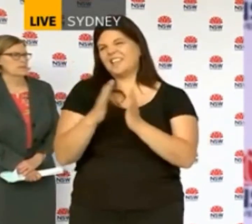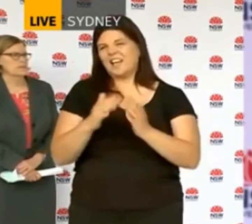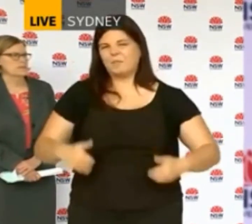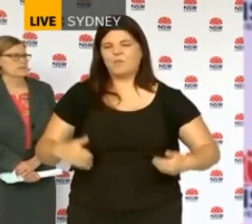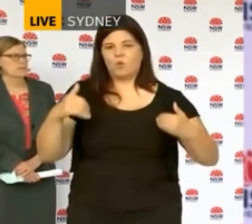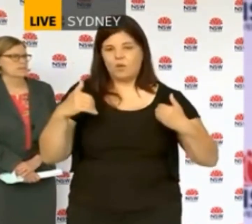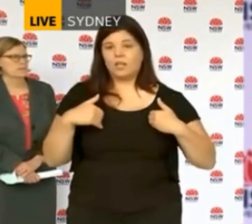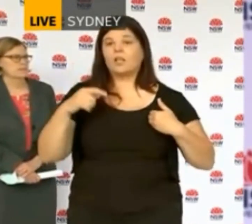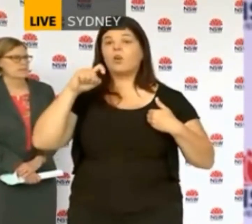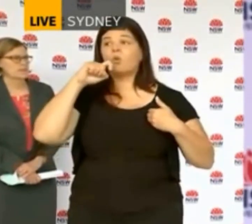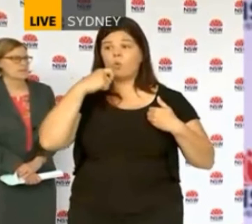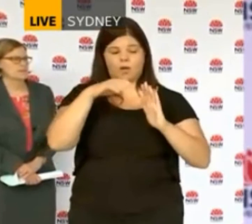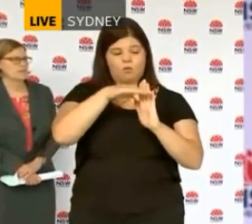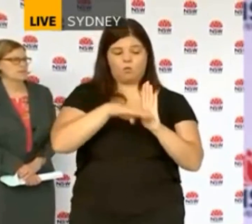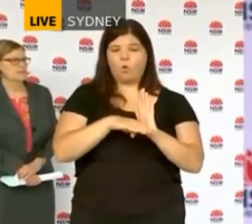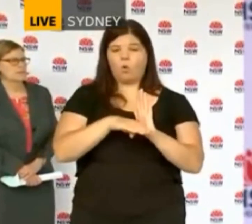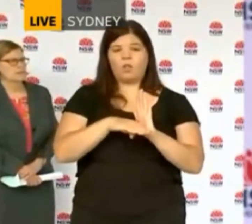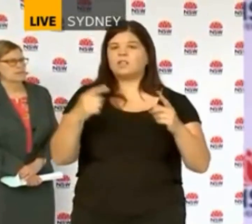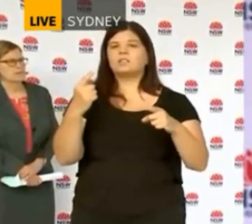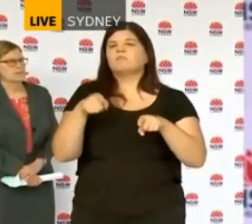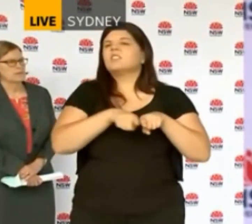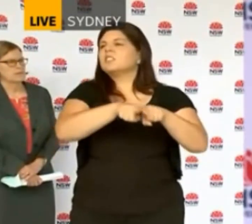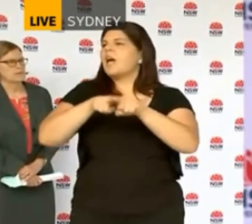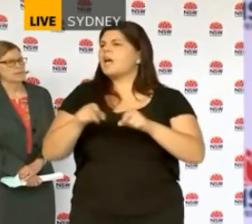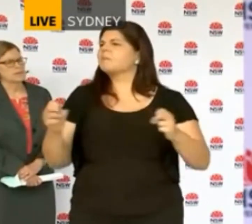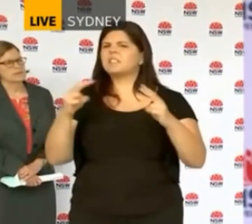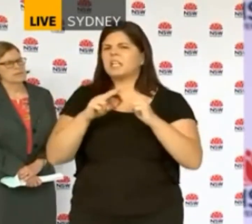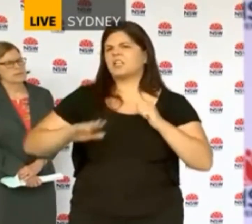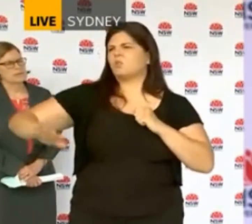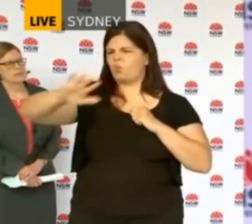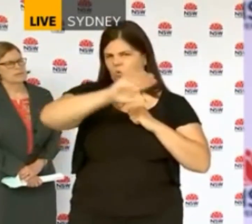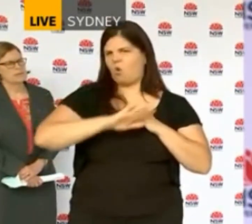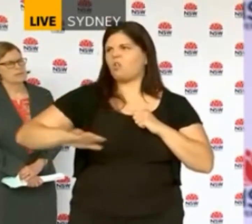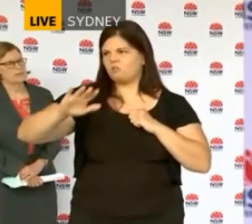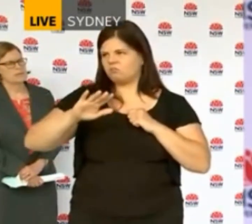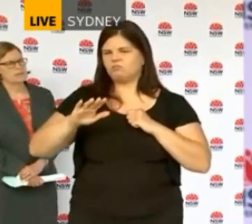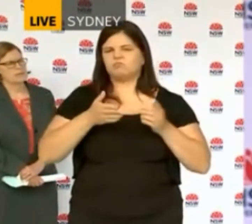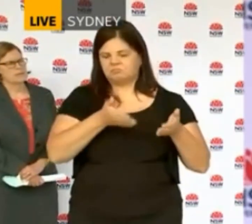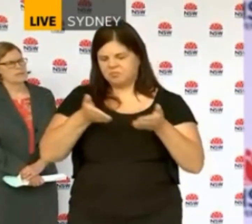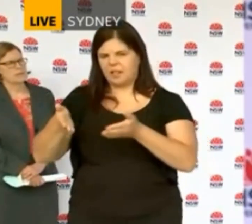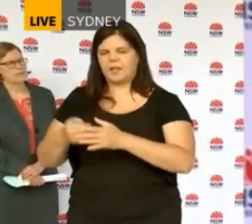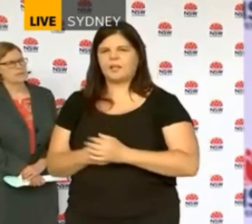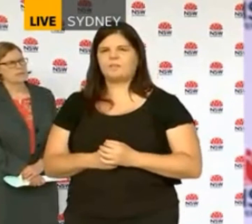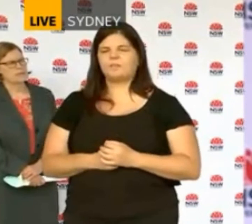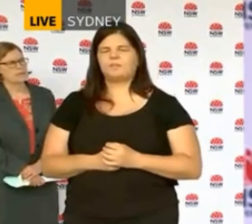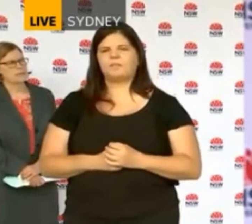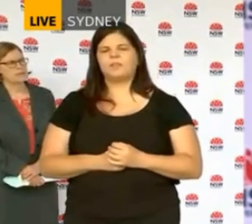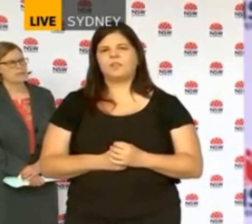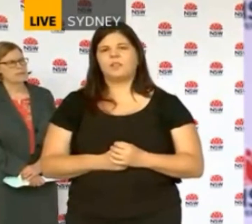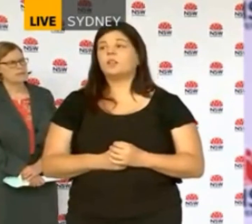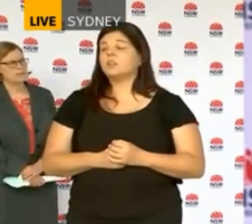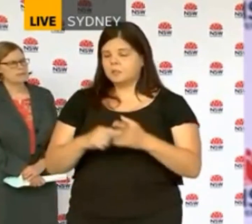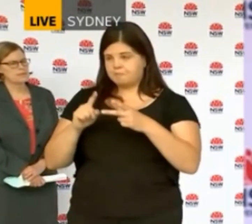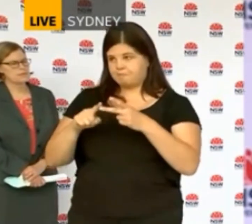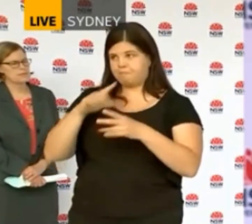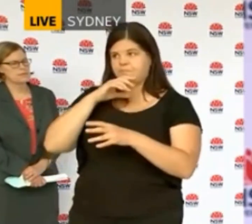Beaches, and they will come into line with the rest of the restrictions that we have for Metro Sydney. In relation to support, we